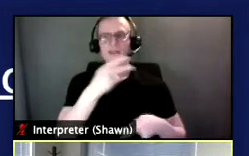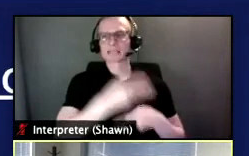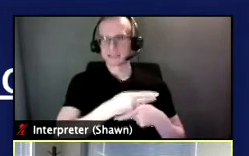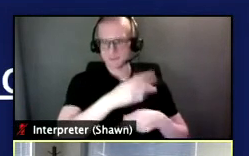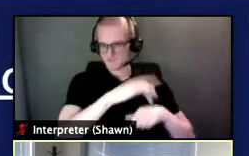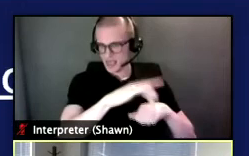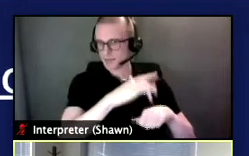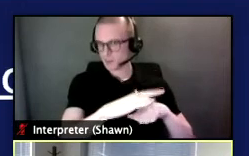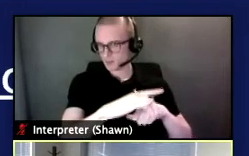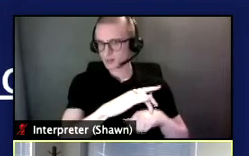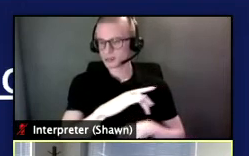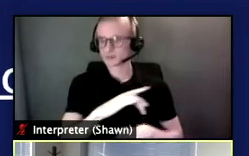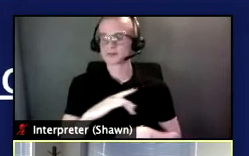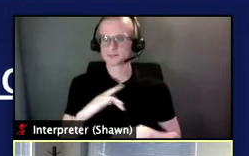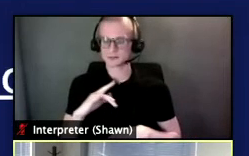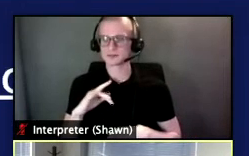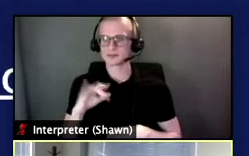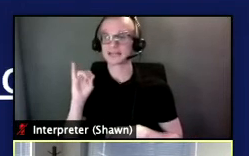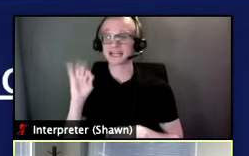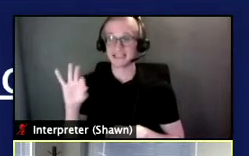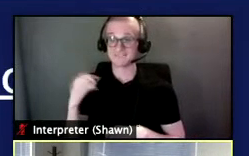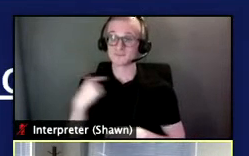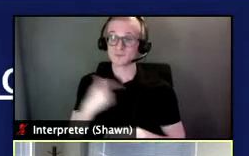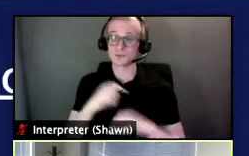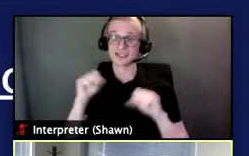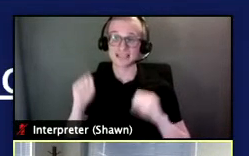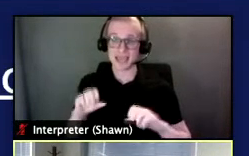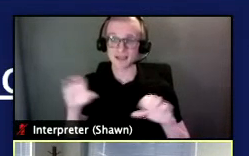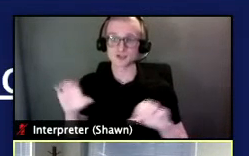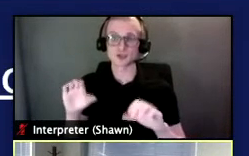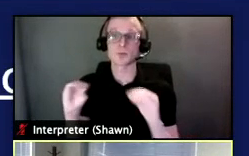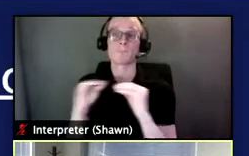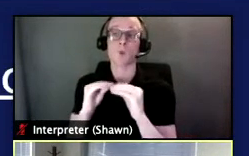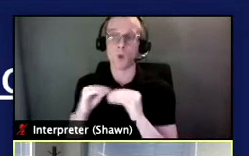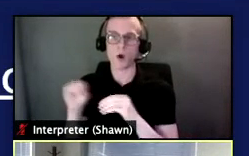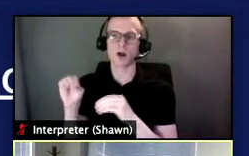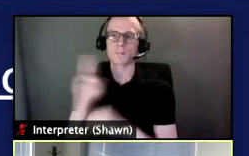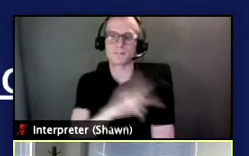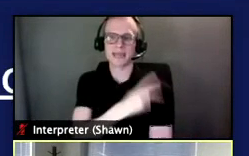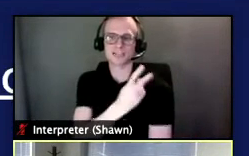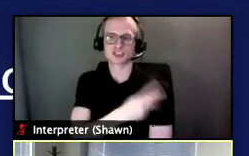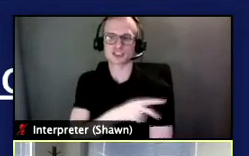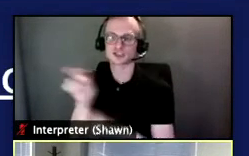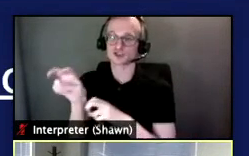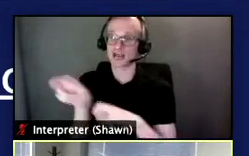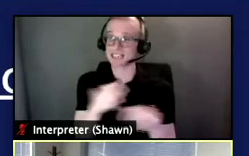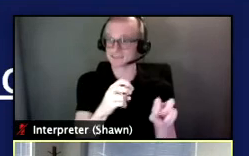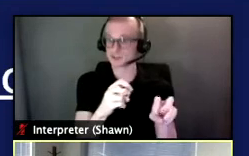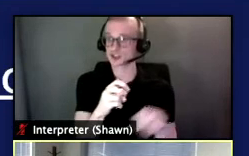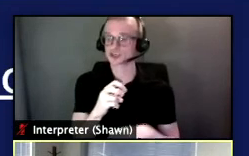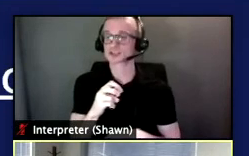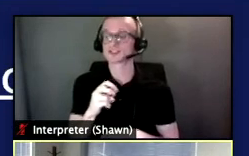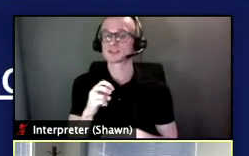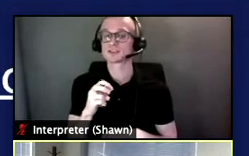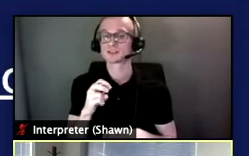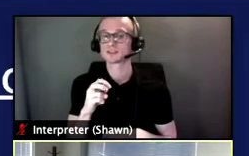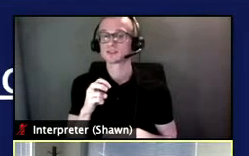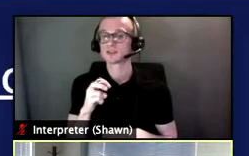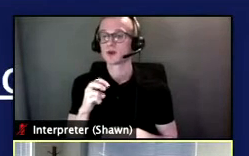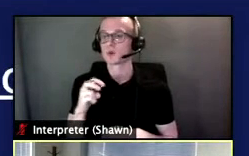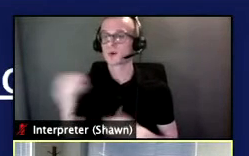but if we can do more transfers of patients interfacility, if we can bring additional staff